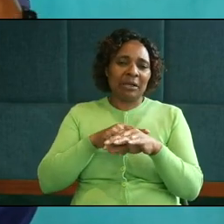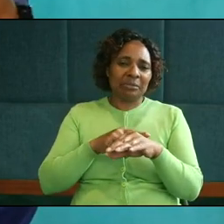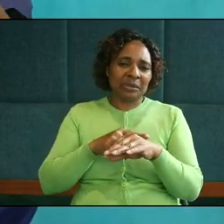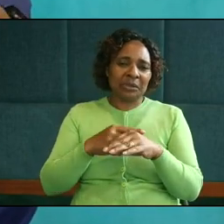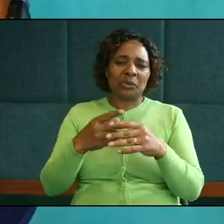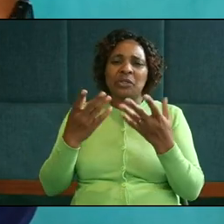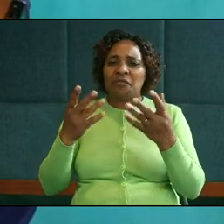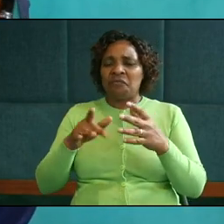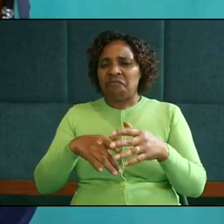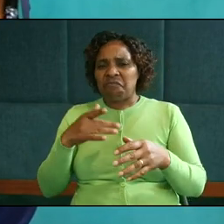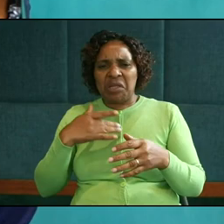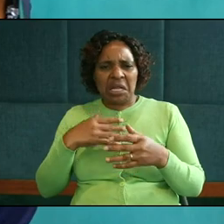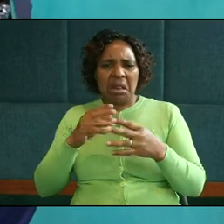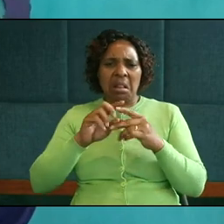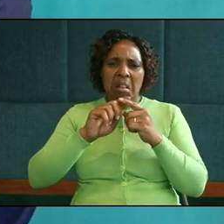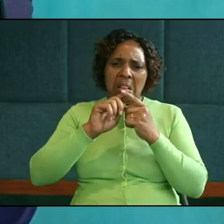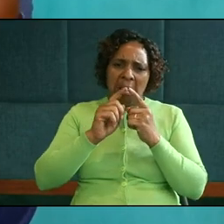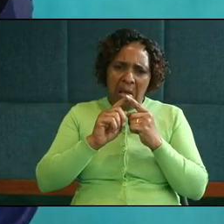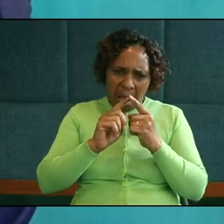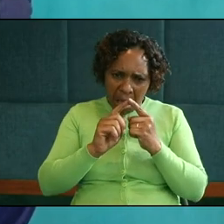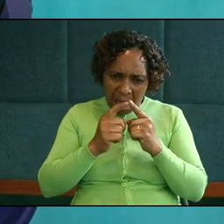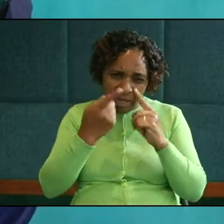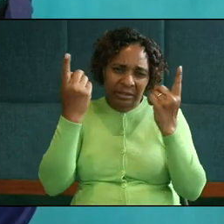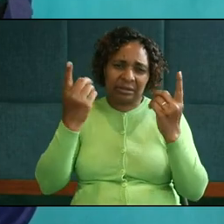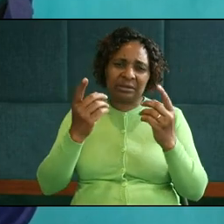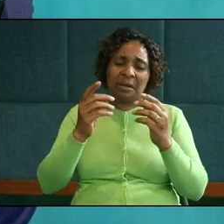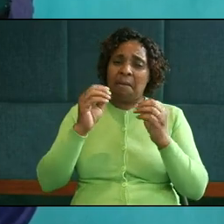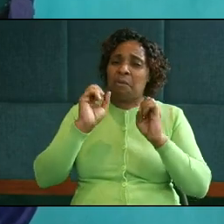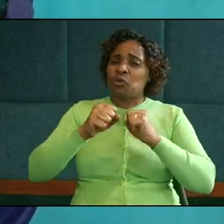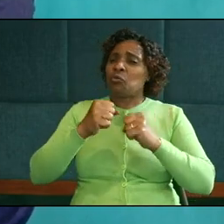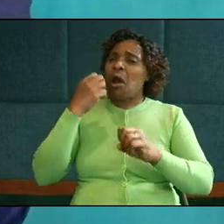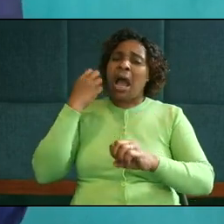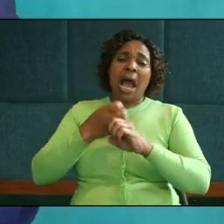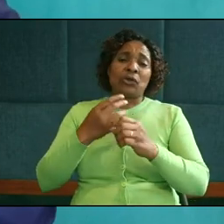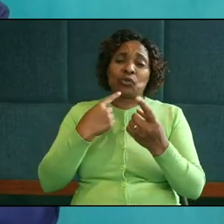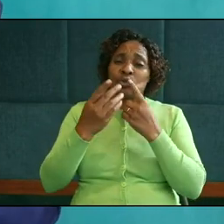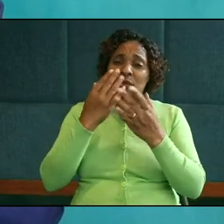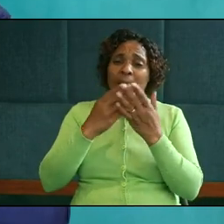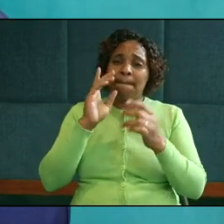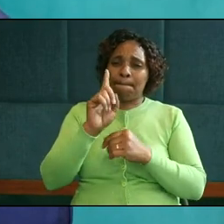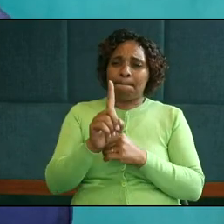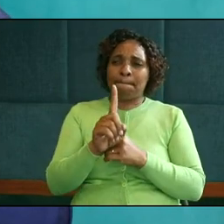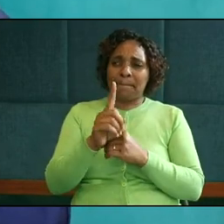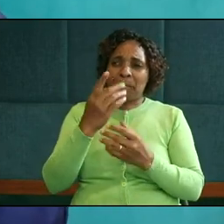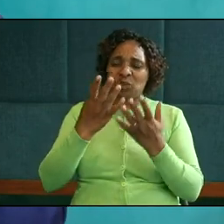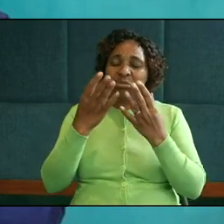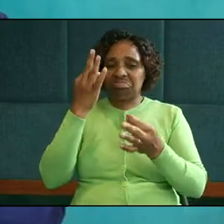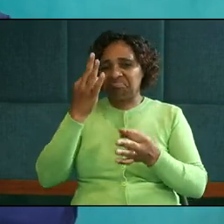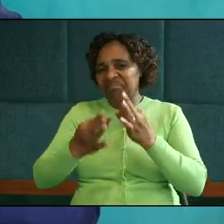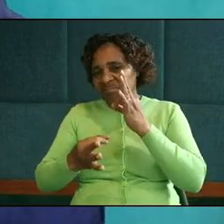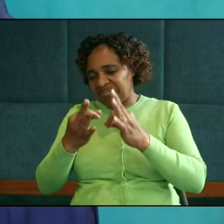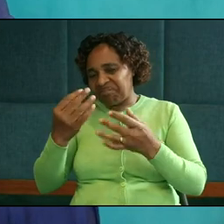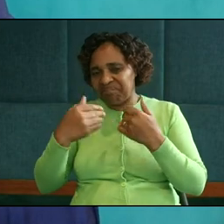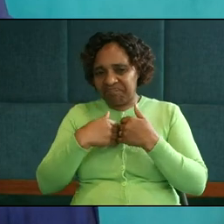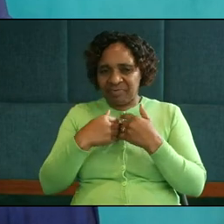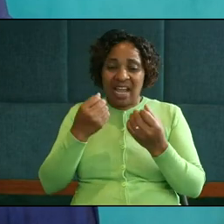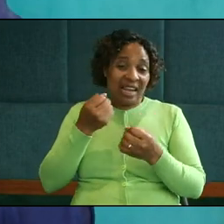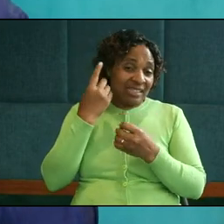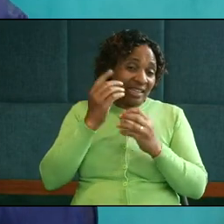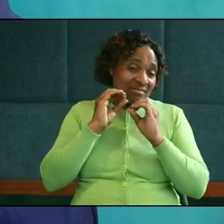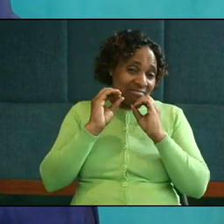lot of the times when we don't know where to go to, it's even hard to talk to somebody, you know, because you might feel perhaps they might judge me, perhaps they will not